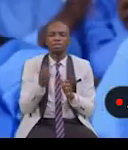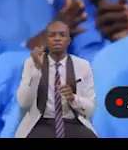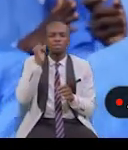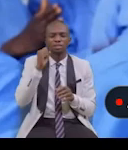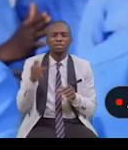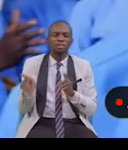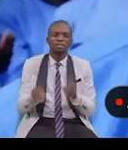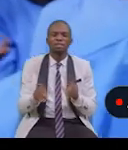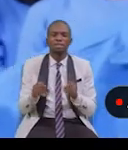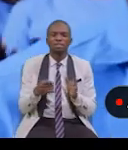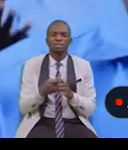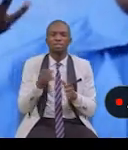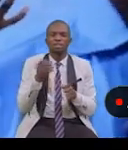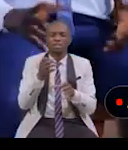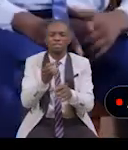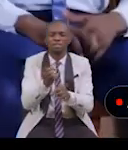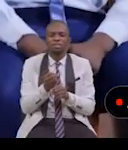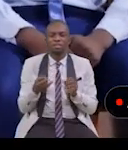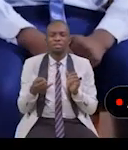did it.